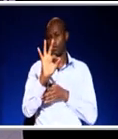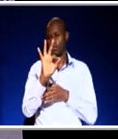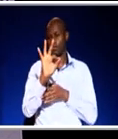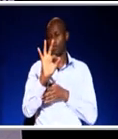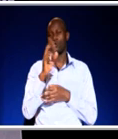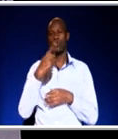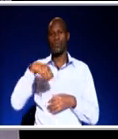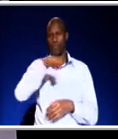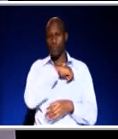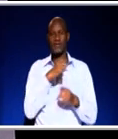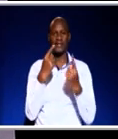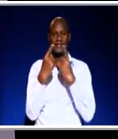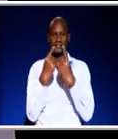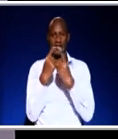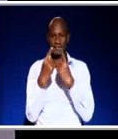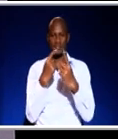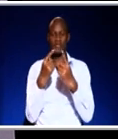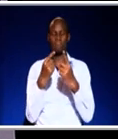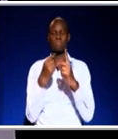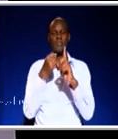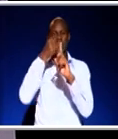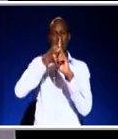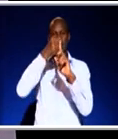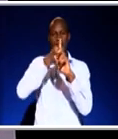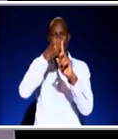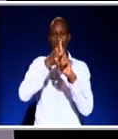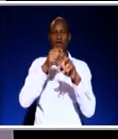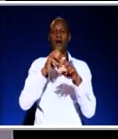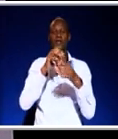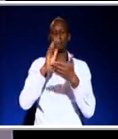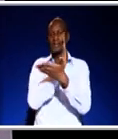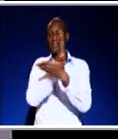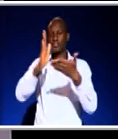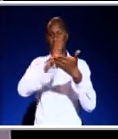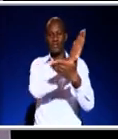and we are going to discuss Scramble 4 and Partition of Africa.